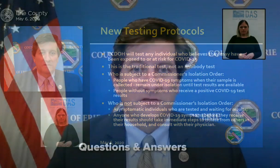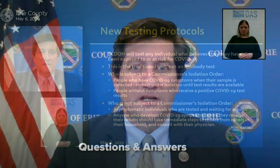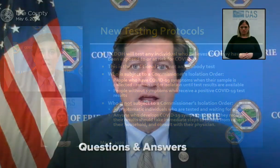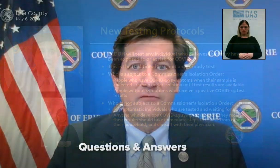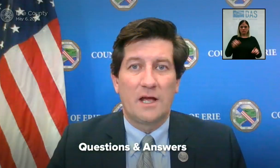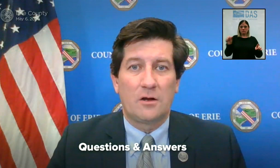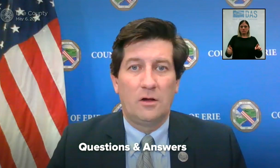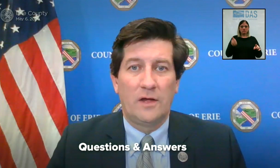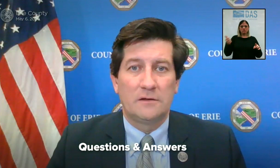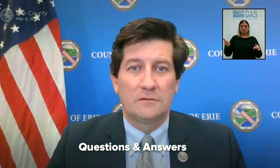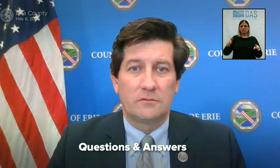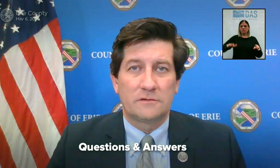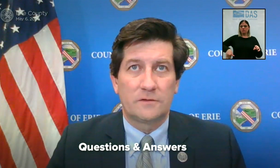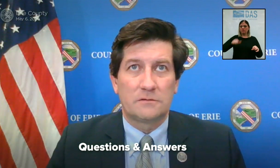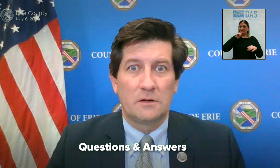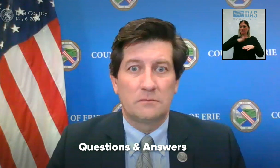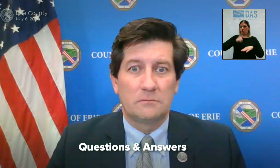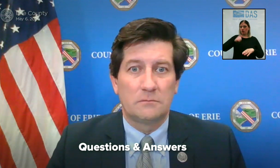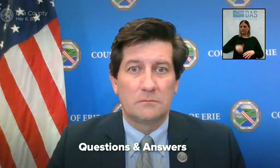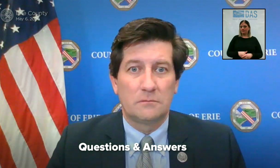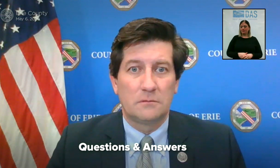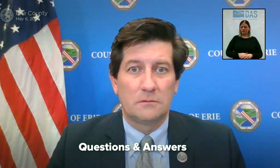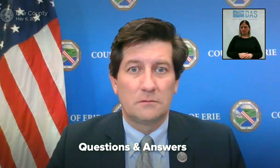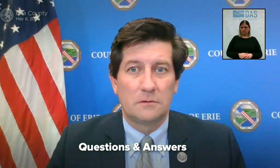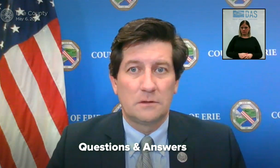Anybody else that I have not called on through this first round?